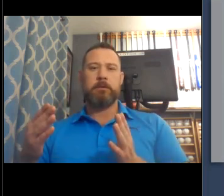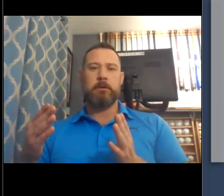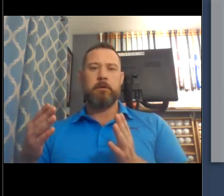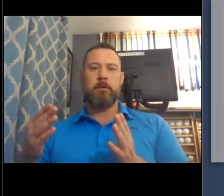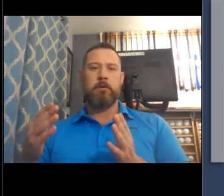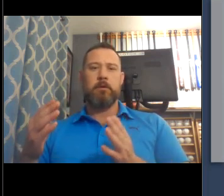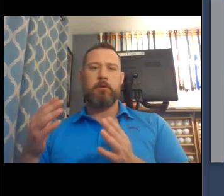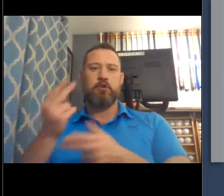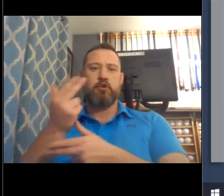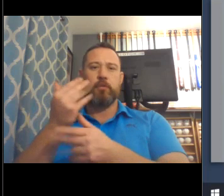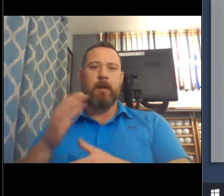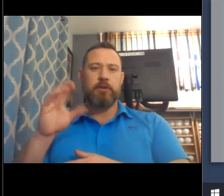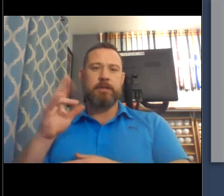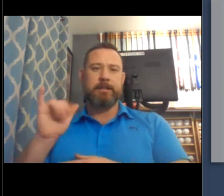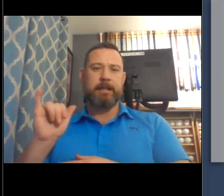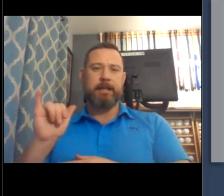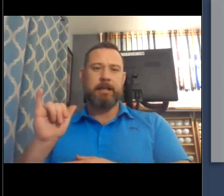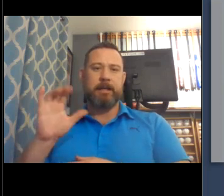Supervisor Cindy Chavez.